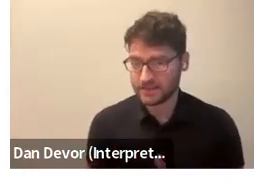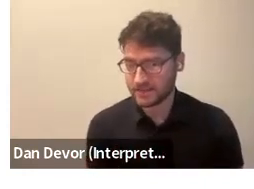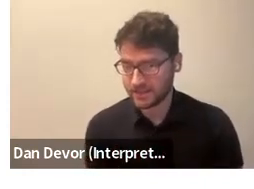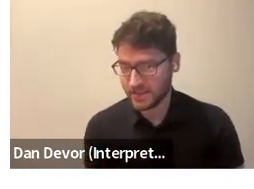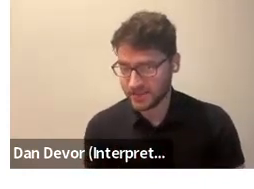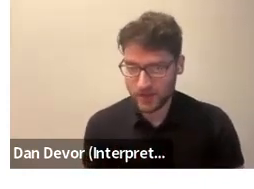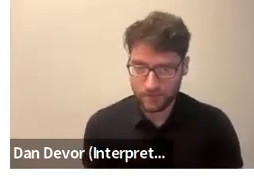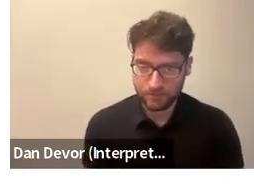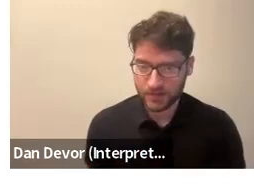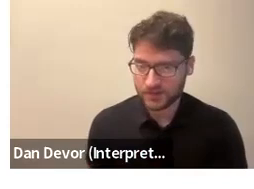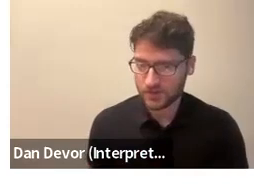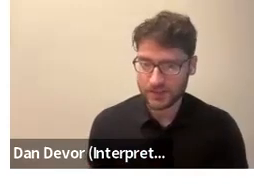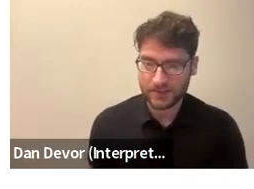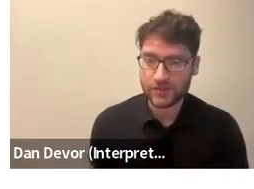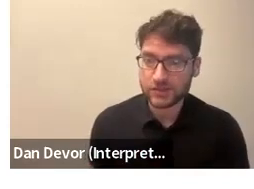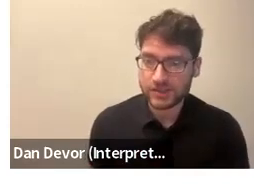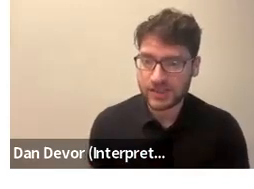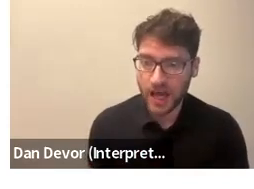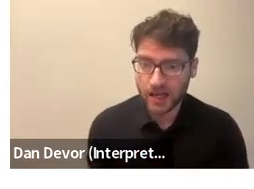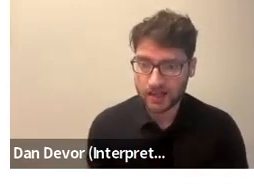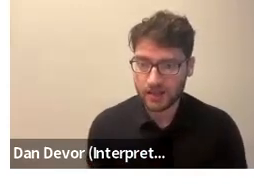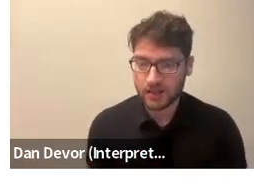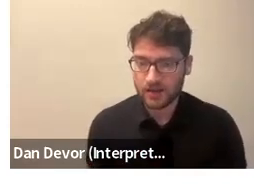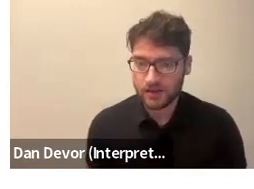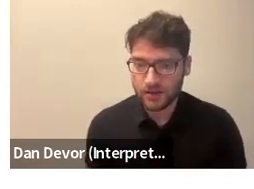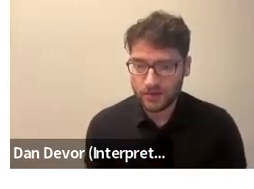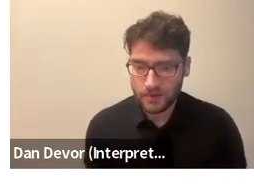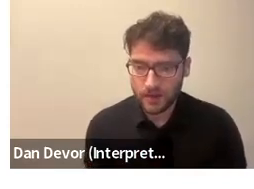ASL has as well. So the first sign